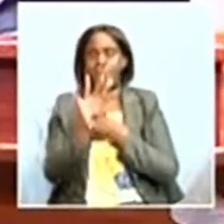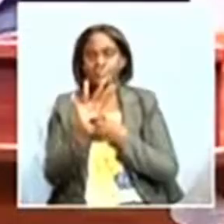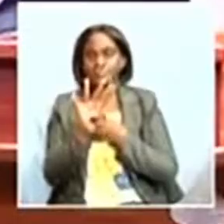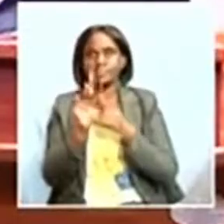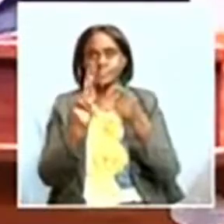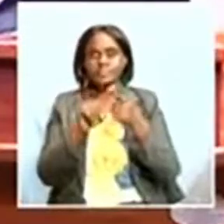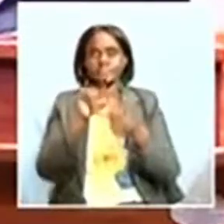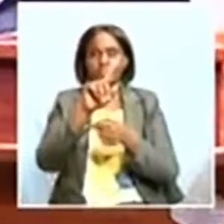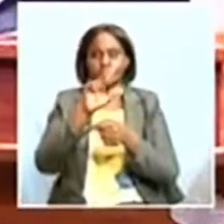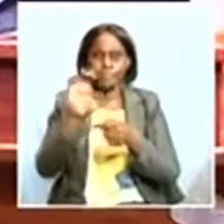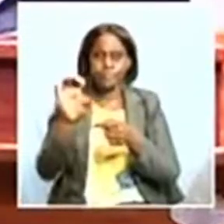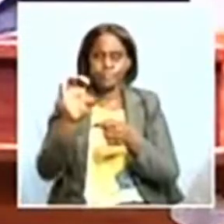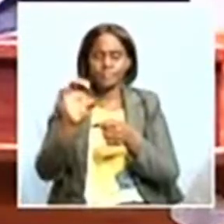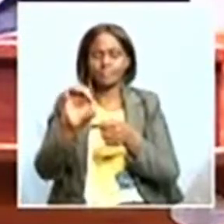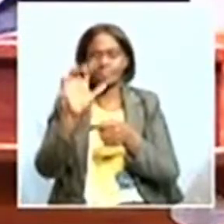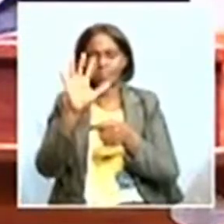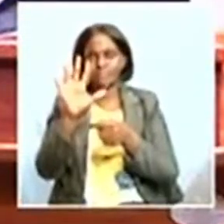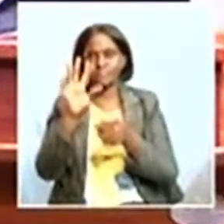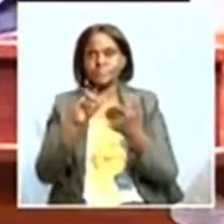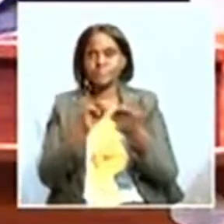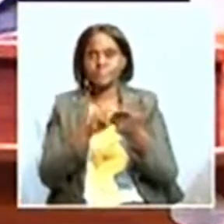to